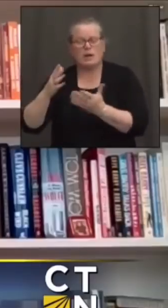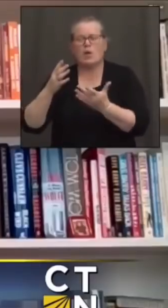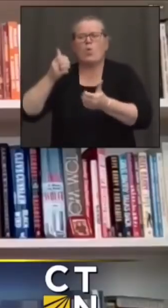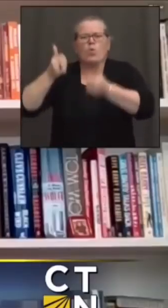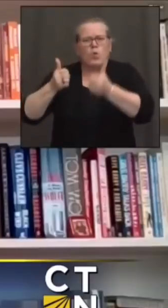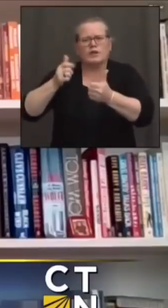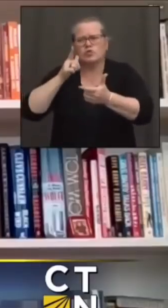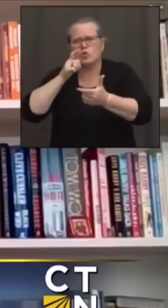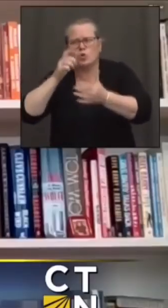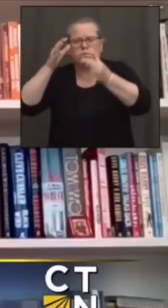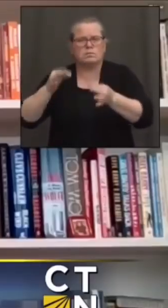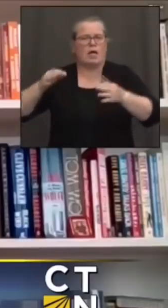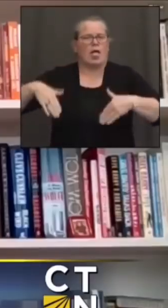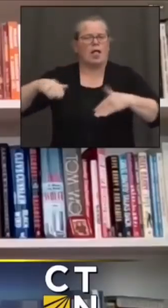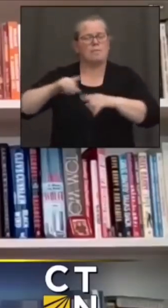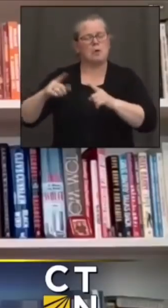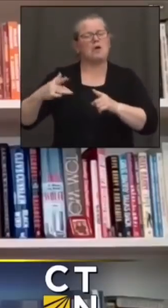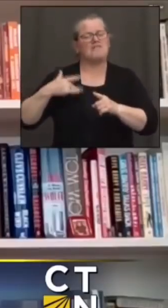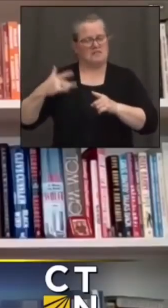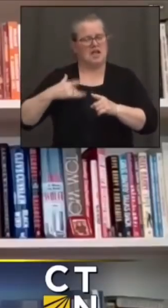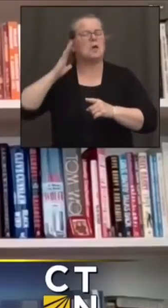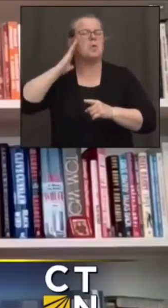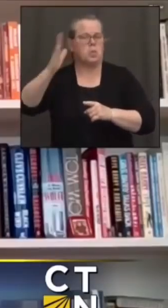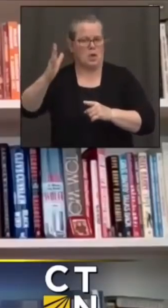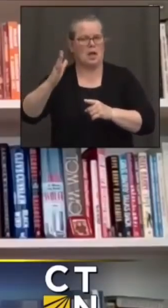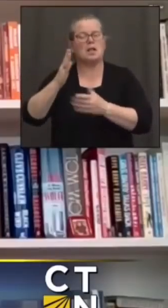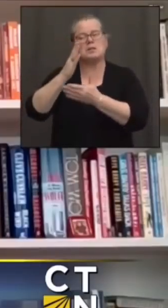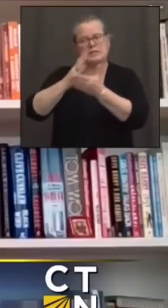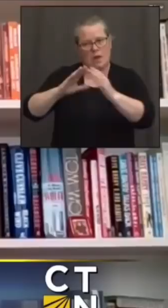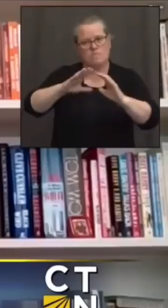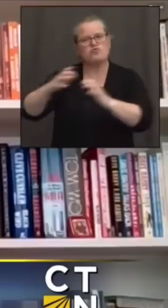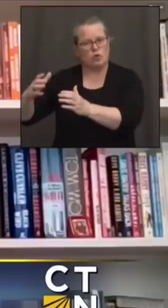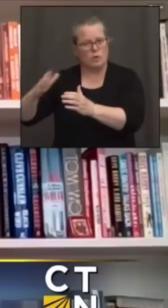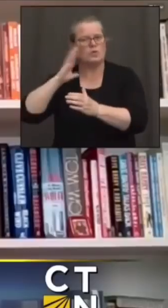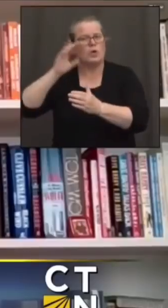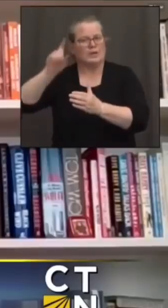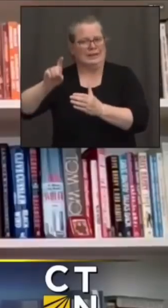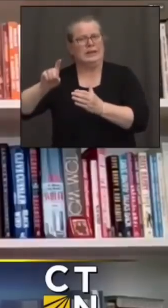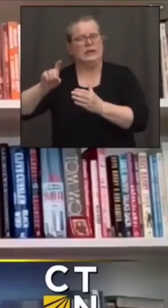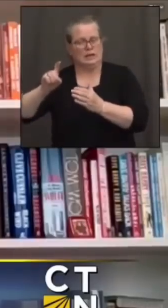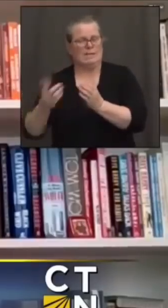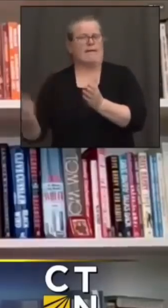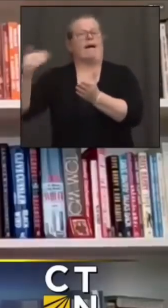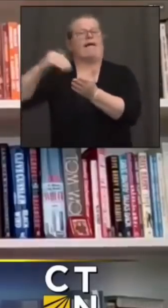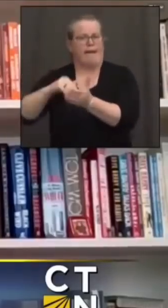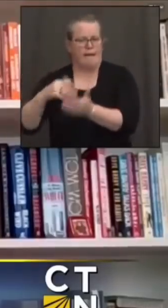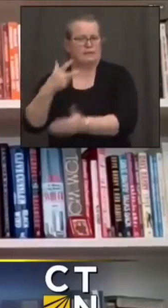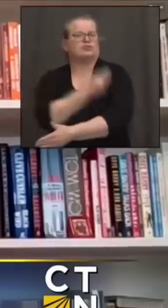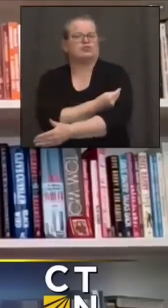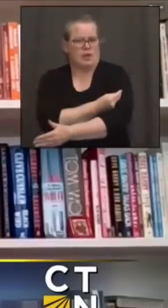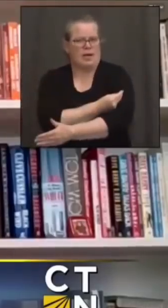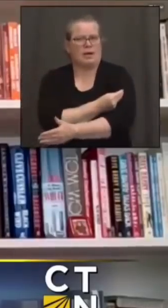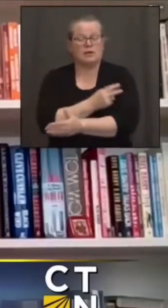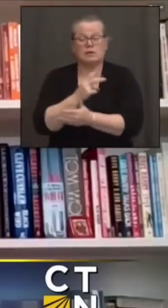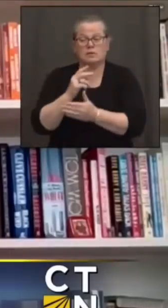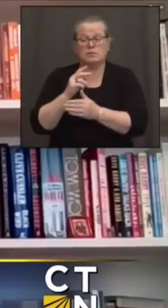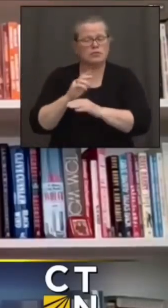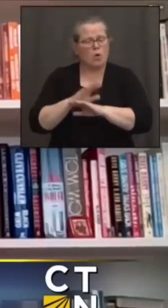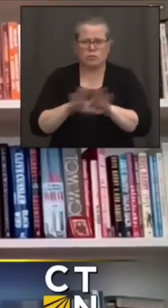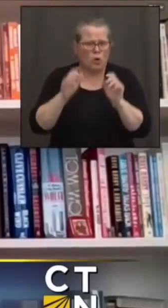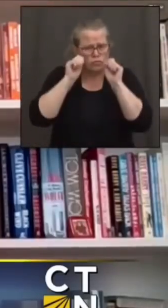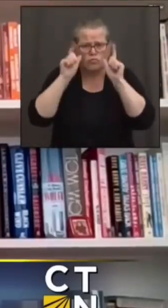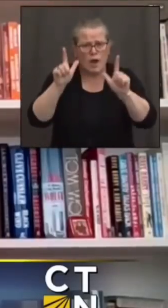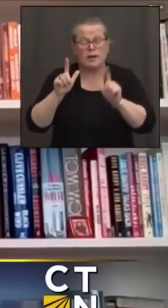subgroup at least, of the vaccinated population that might need a booster shot. So we shouldn't be surprised by that, but we don't know when or for